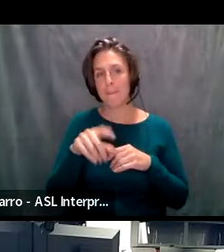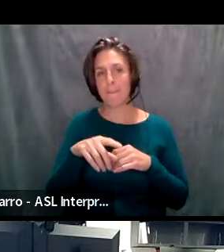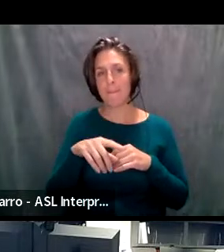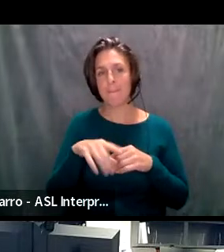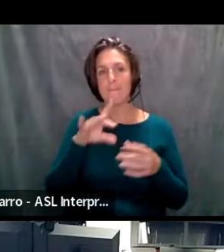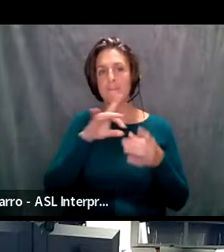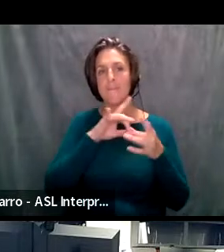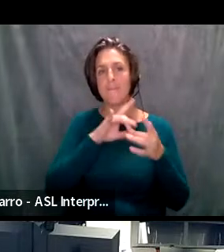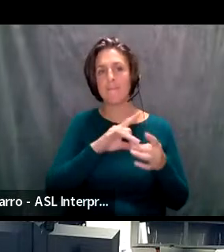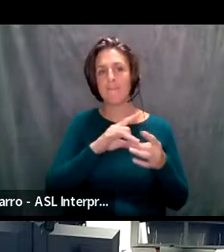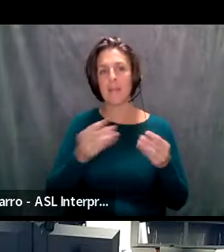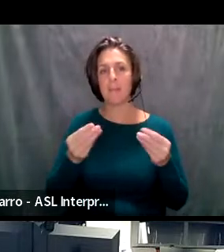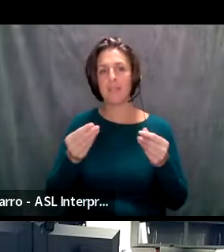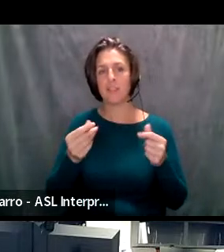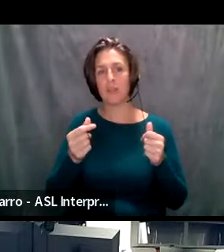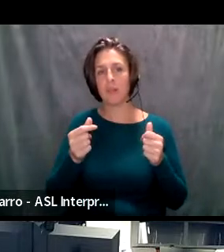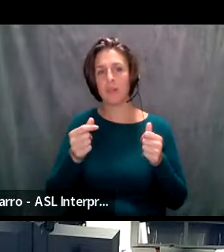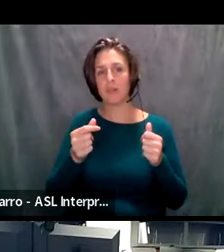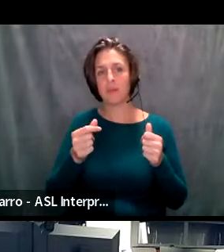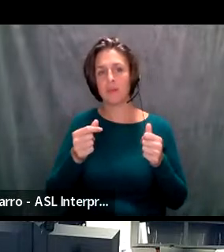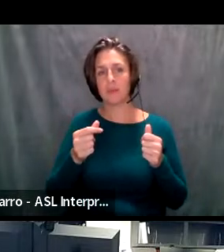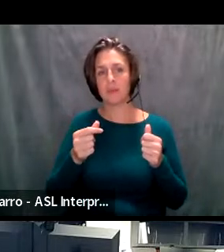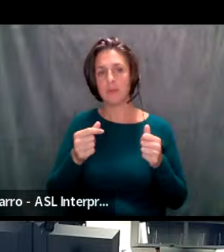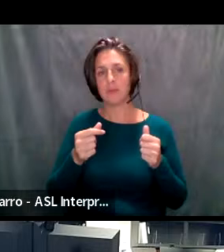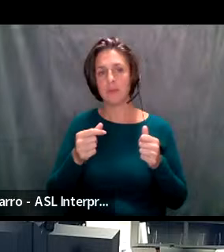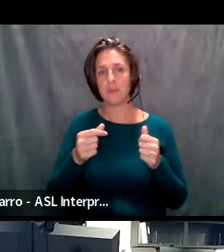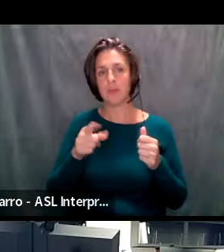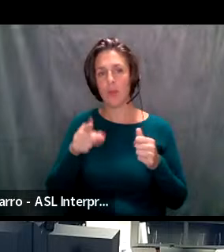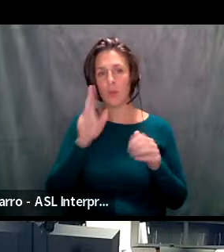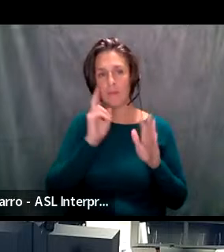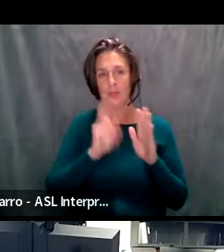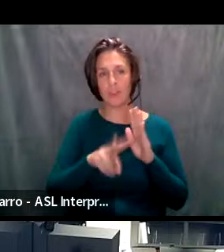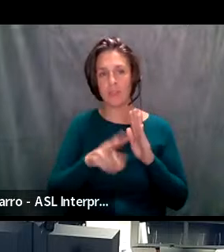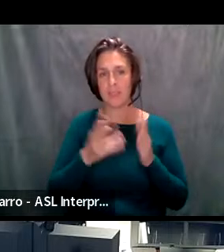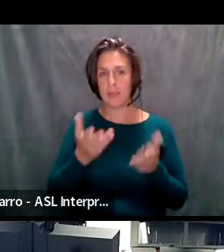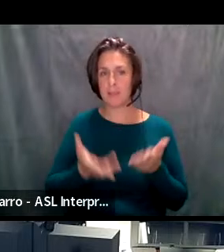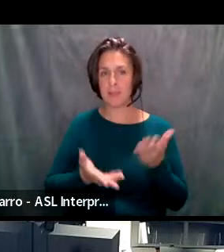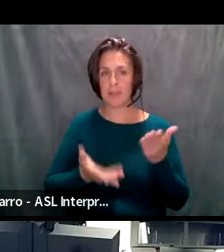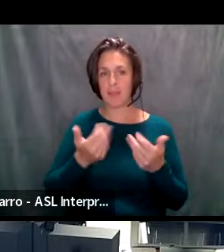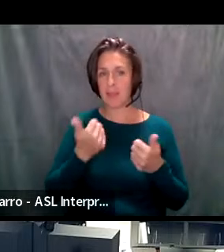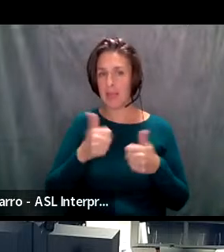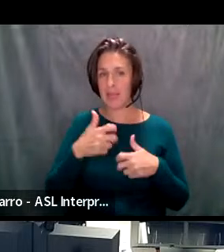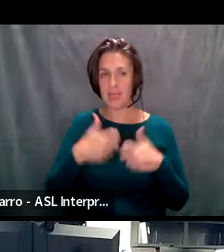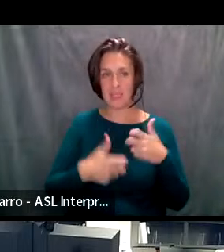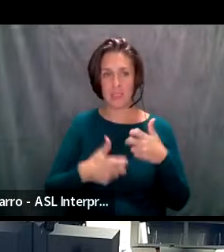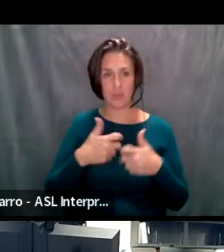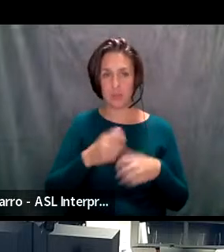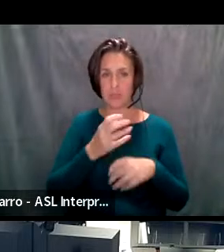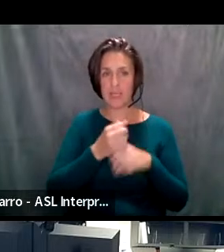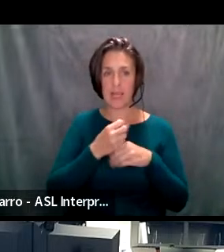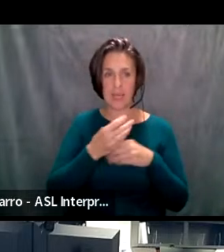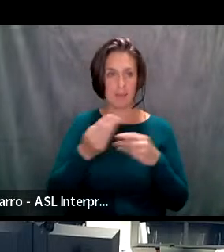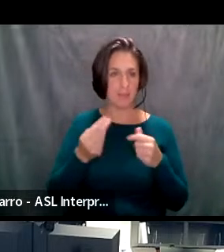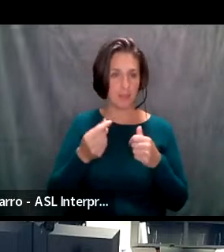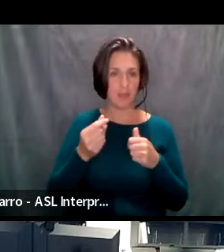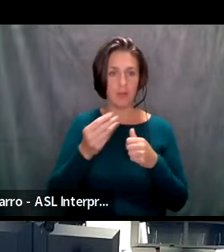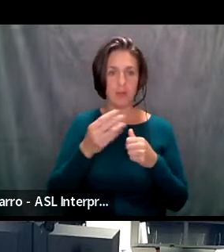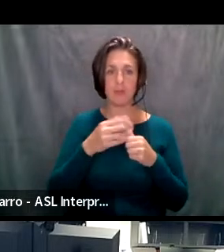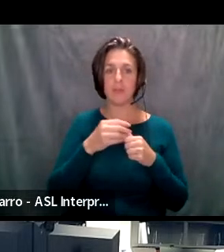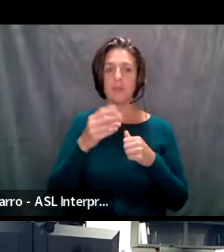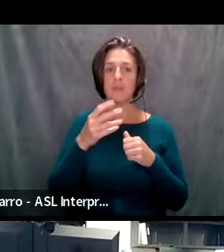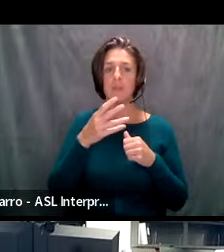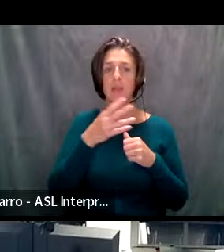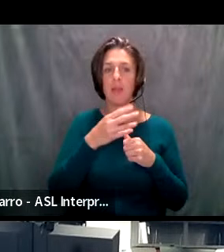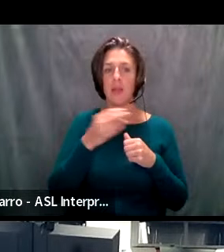terms of materials, are you foreseeing like maybe any issues with getting materials and just